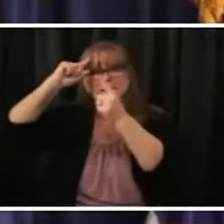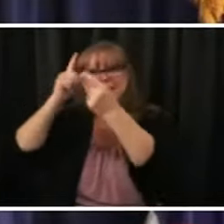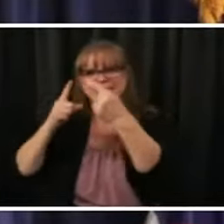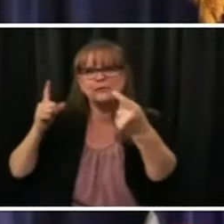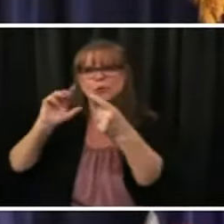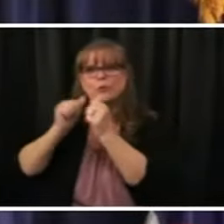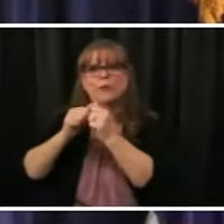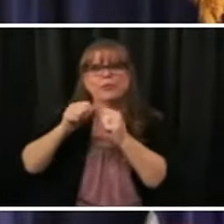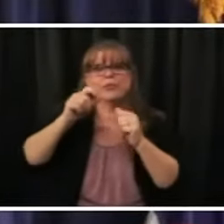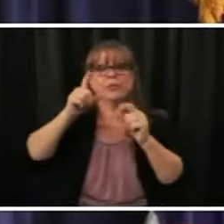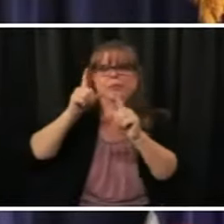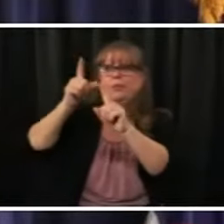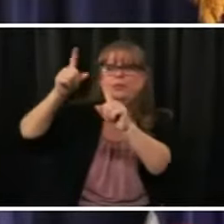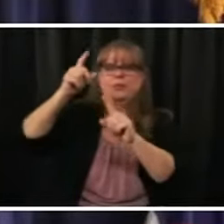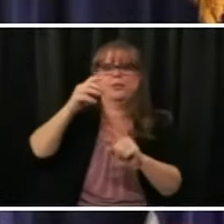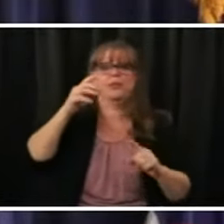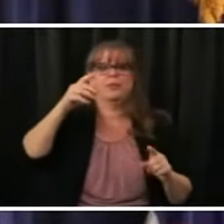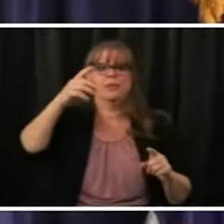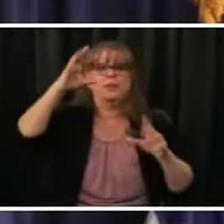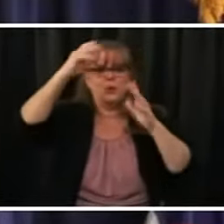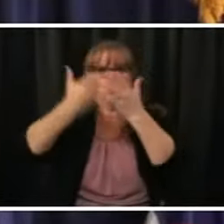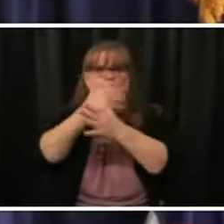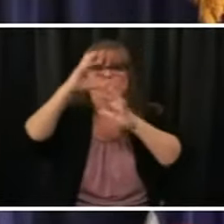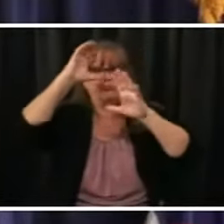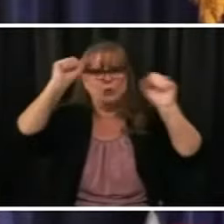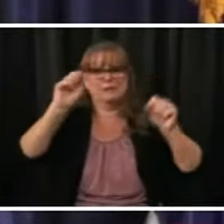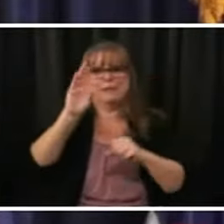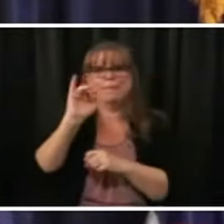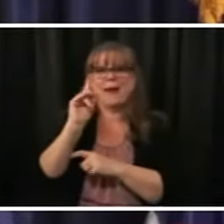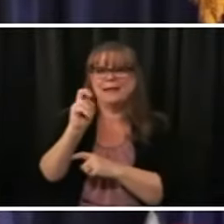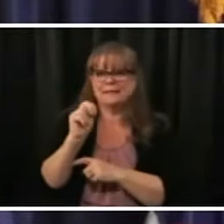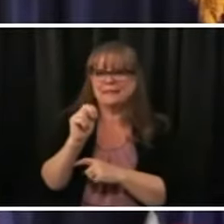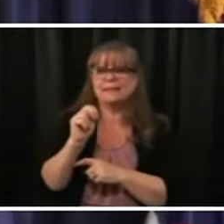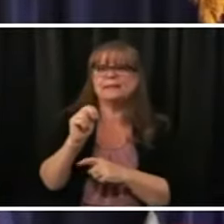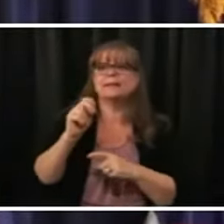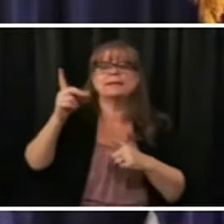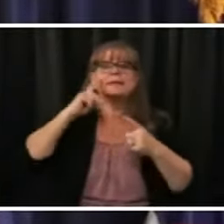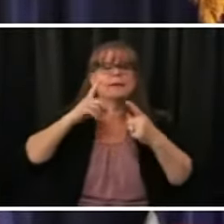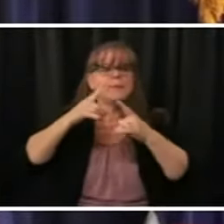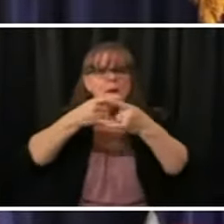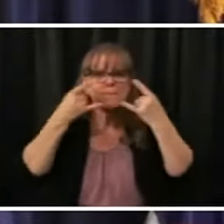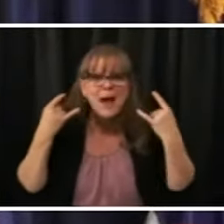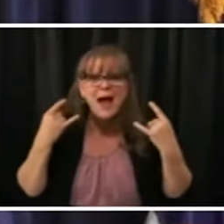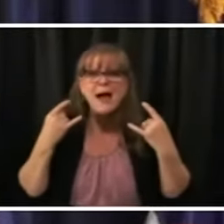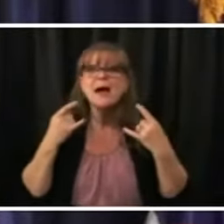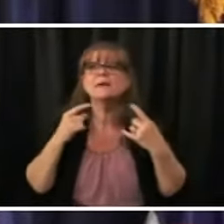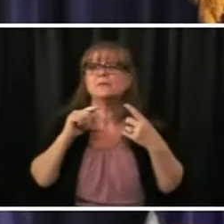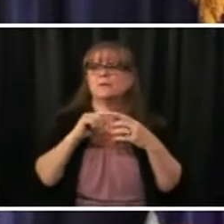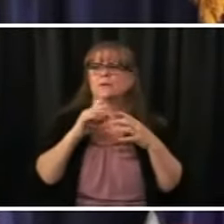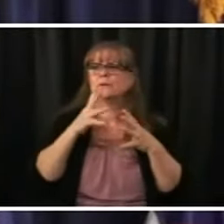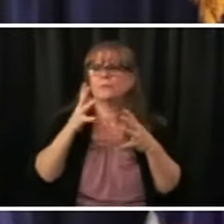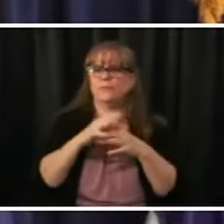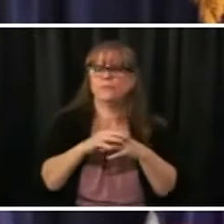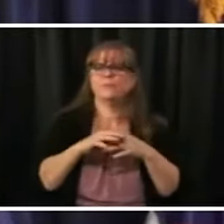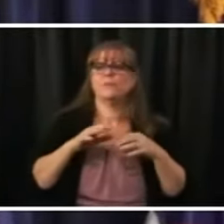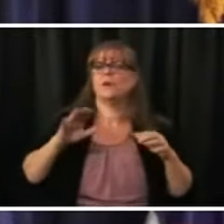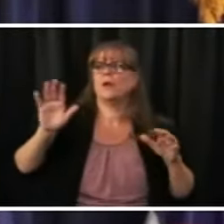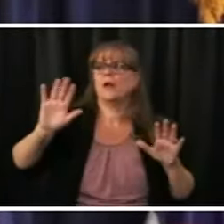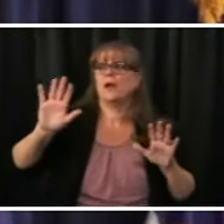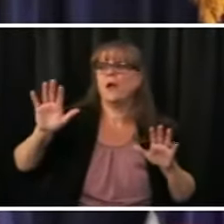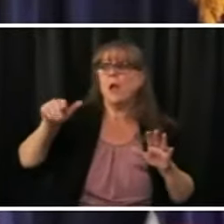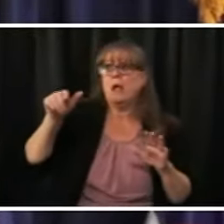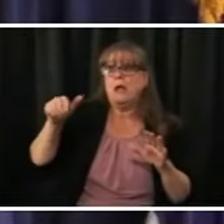strategy, masks, supplies, et cetera? Thank you very much. On this call, Vinny, there was not